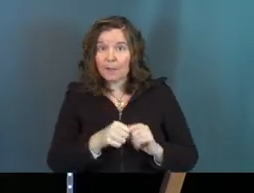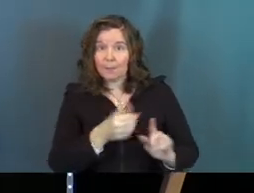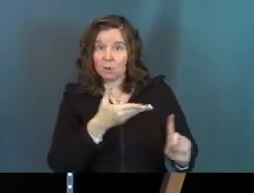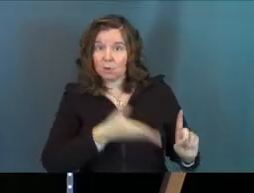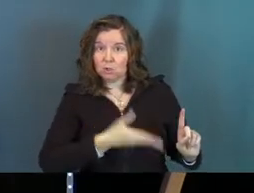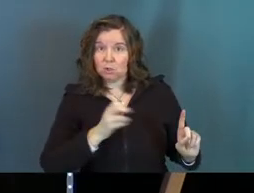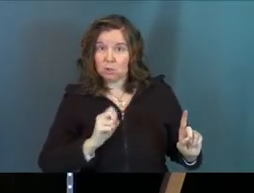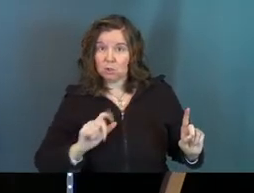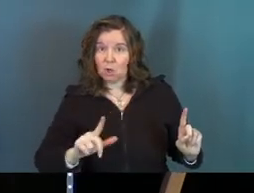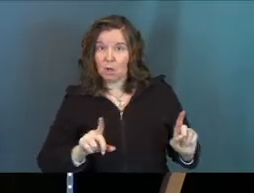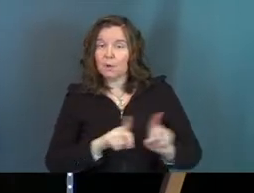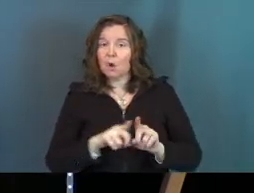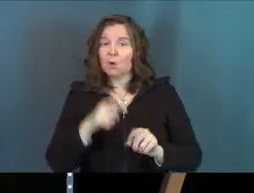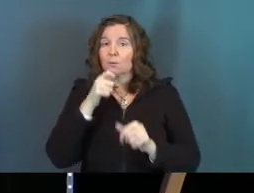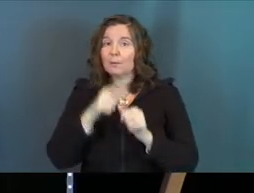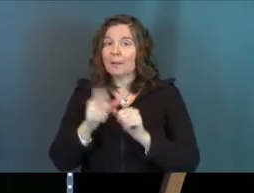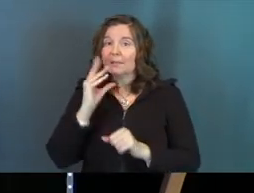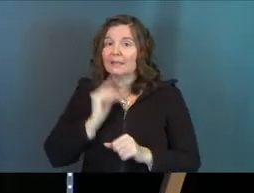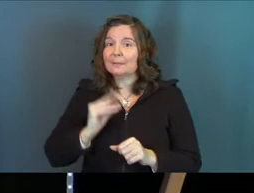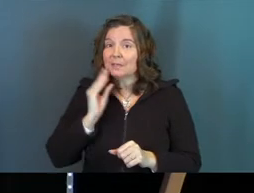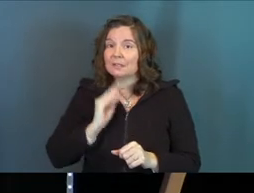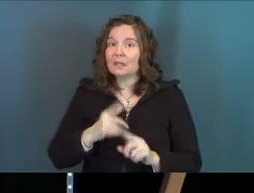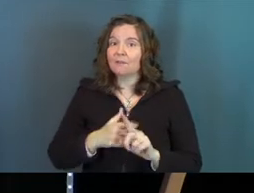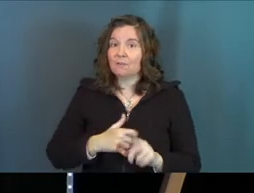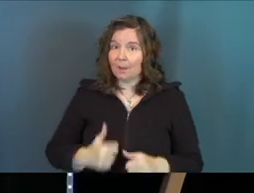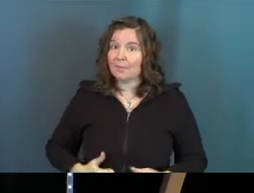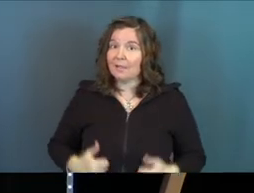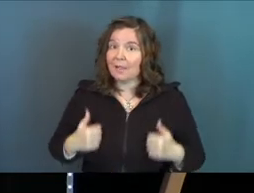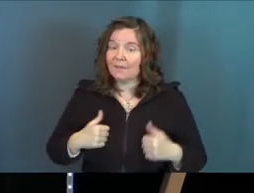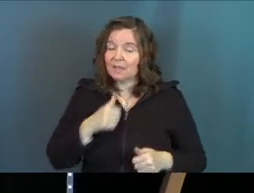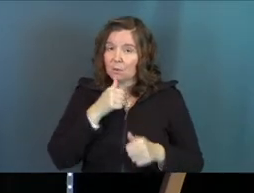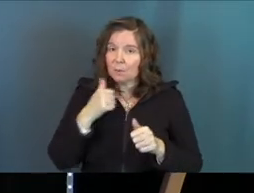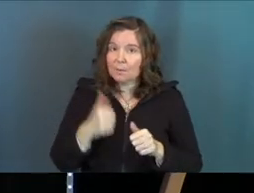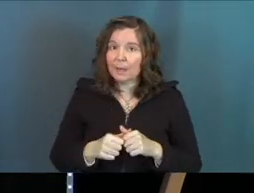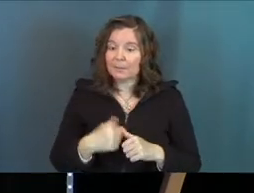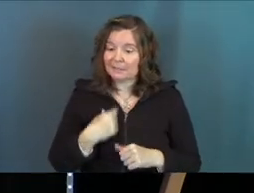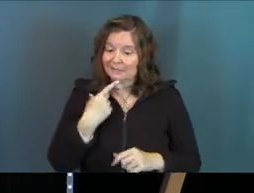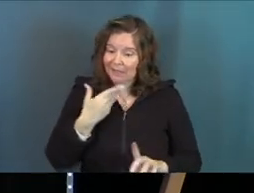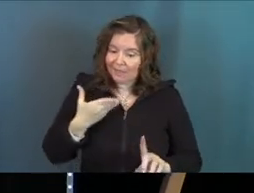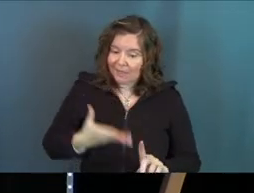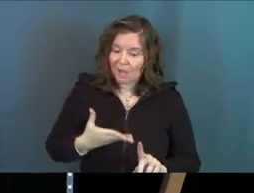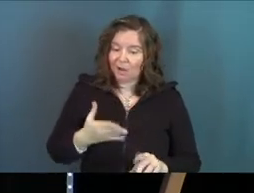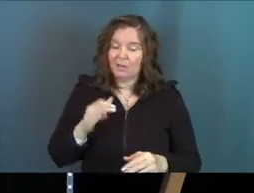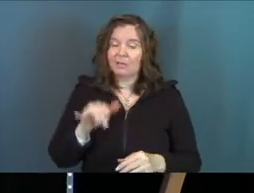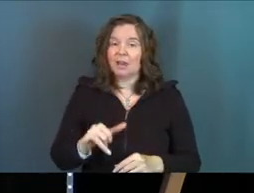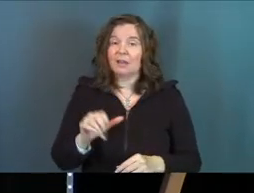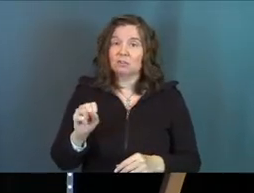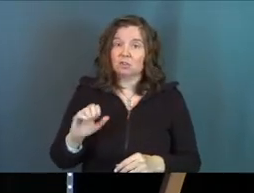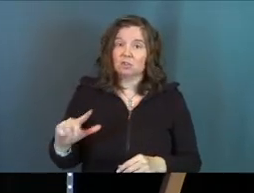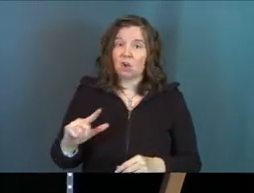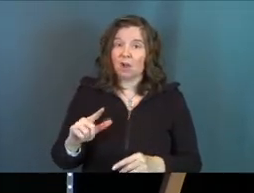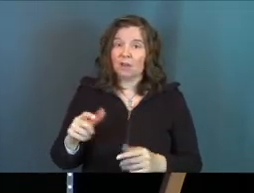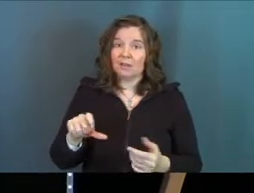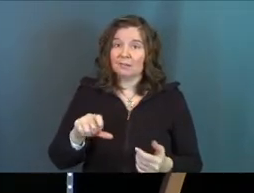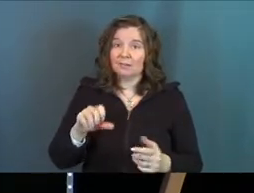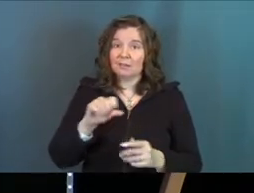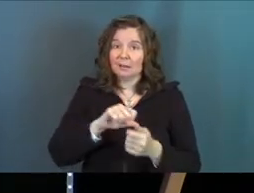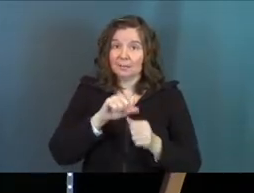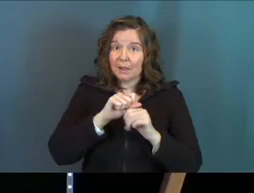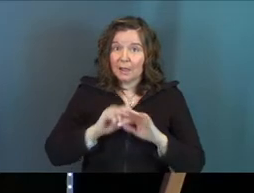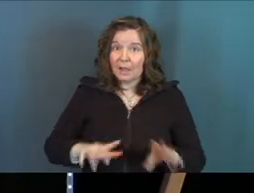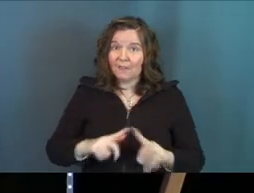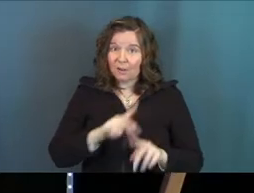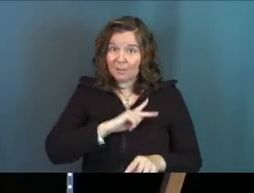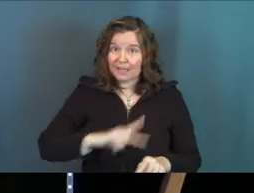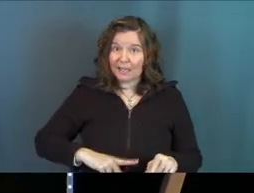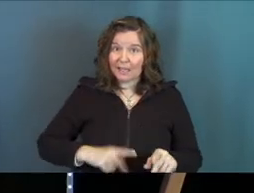Saul, but he also remembers the experiences from life. He remembers, and he says it there, the fact that Saul's anointing as king over Israel